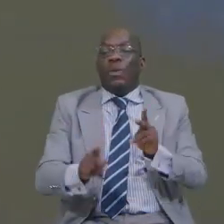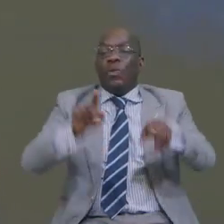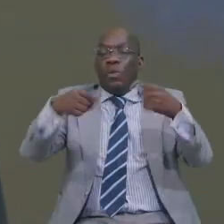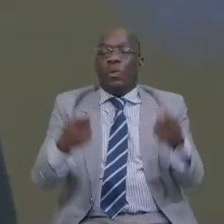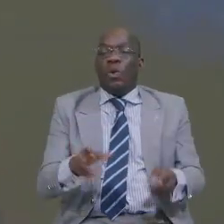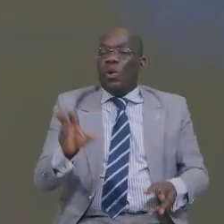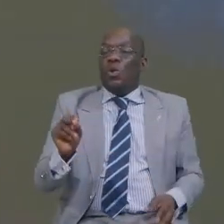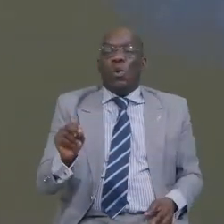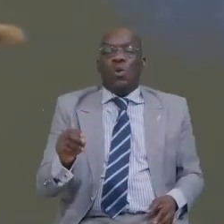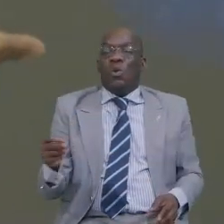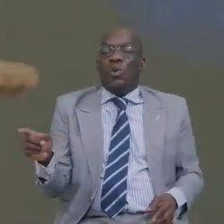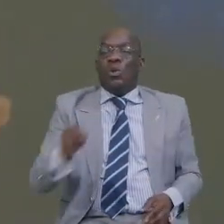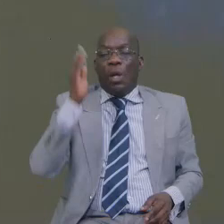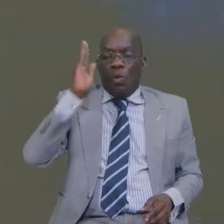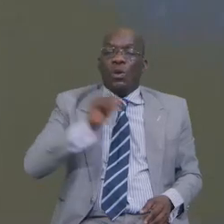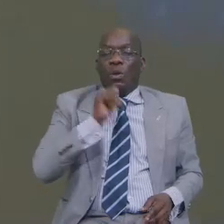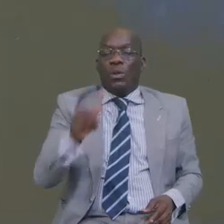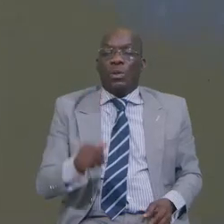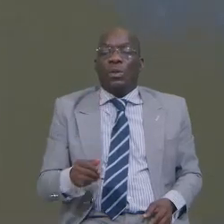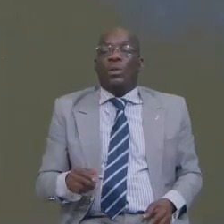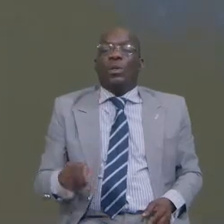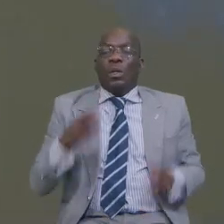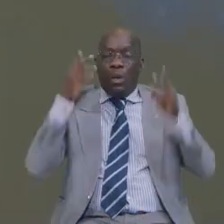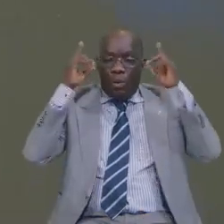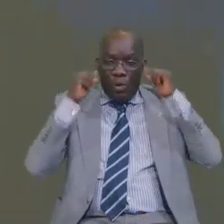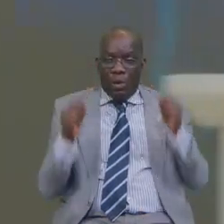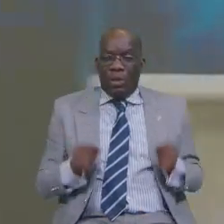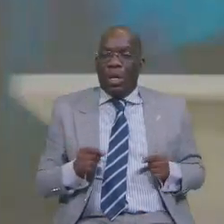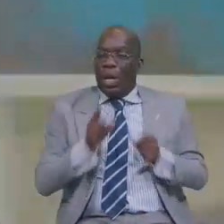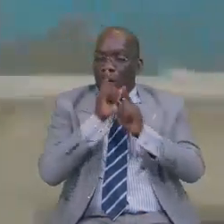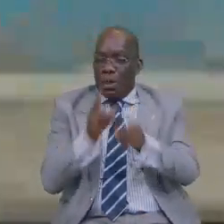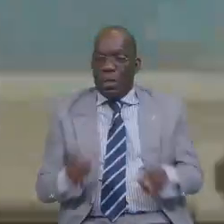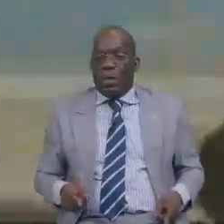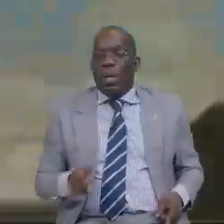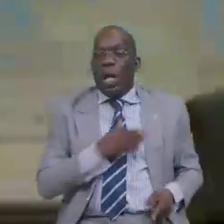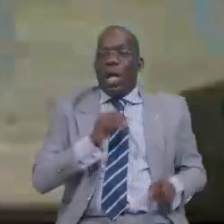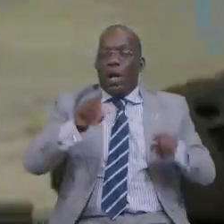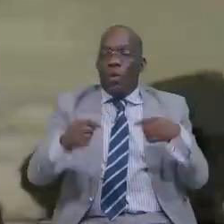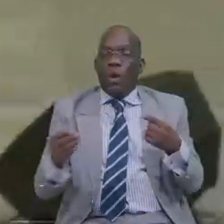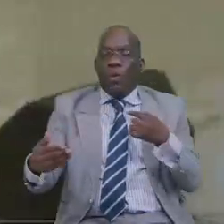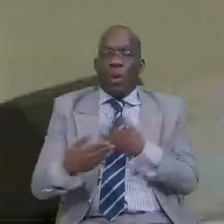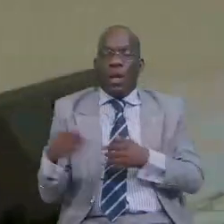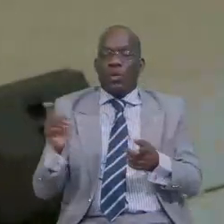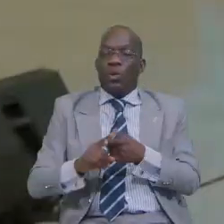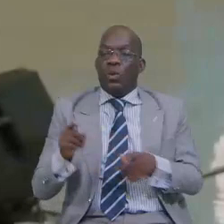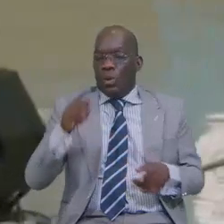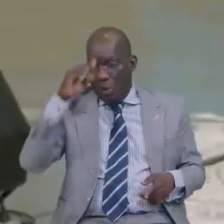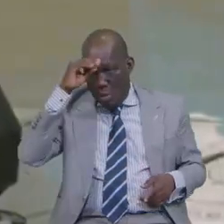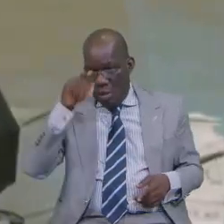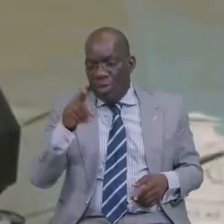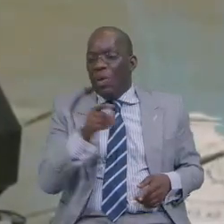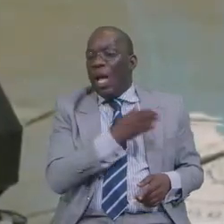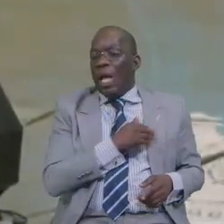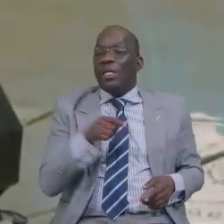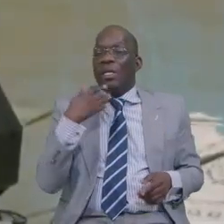won't. That's how Moses himself was responded. And they went to him again, let my people go.